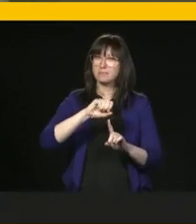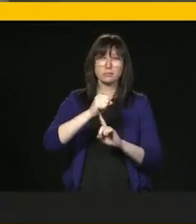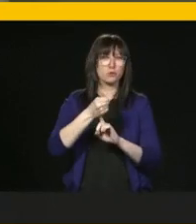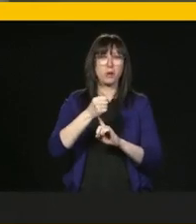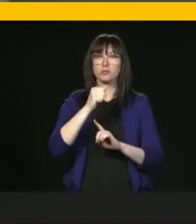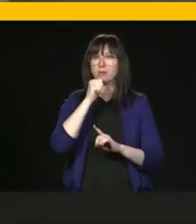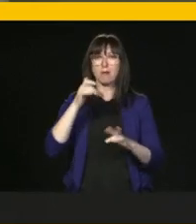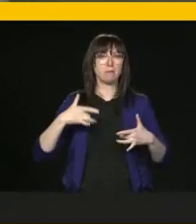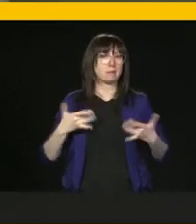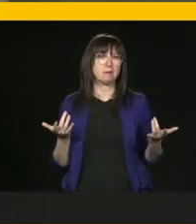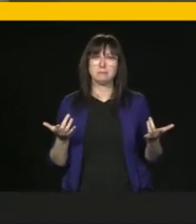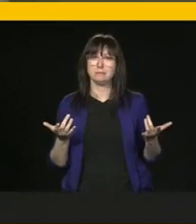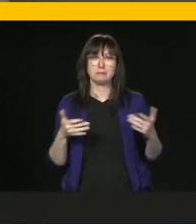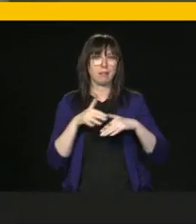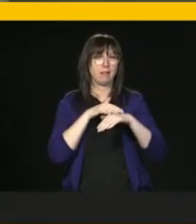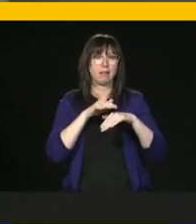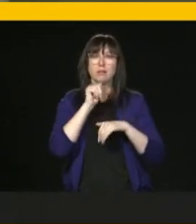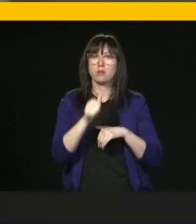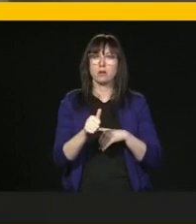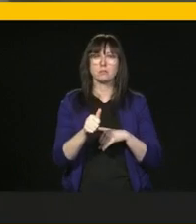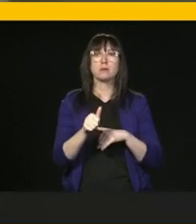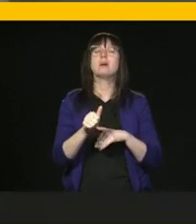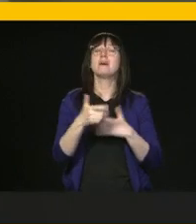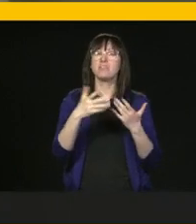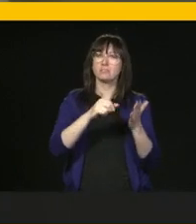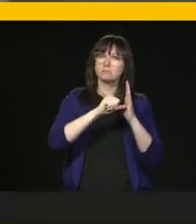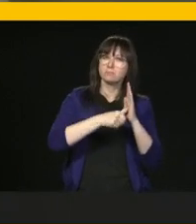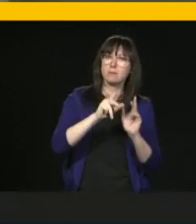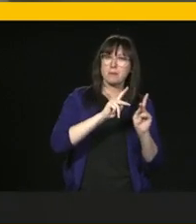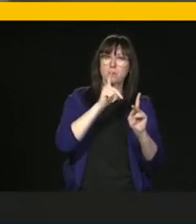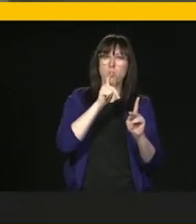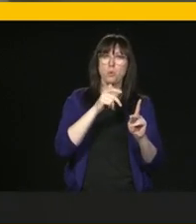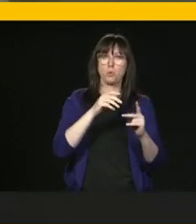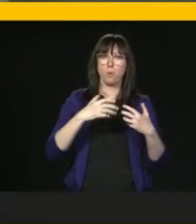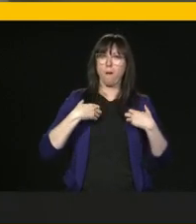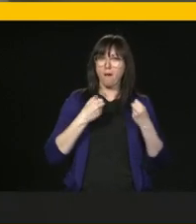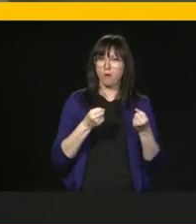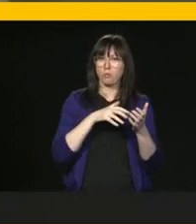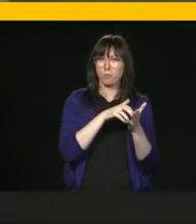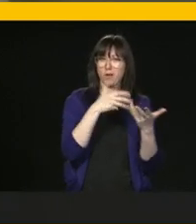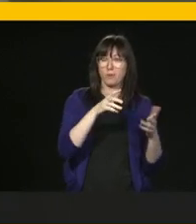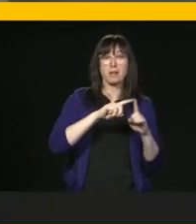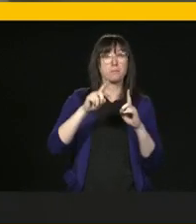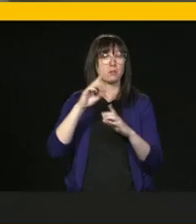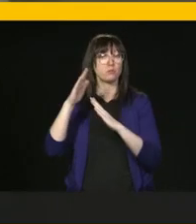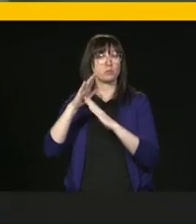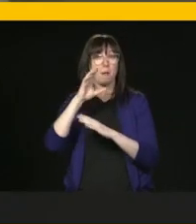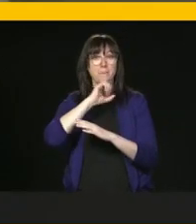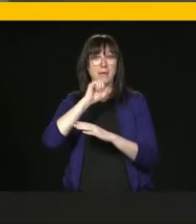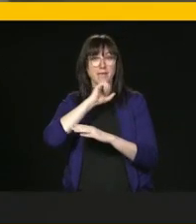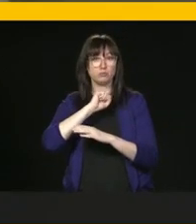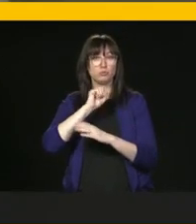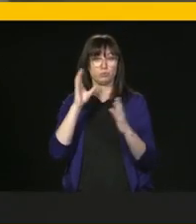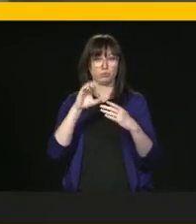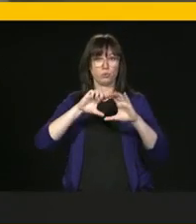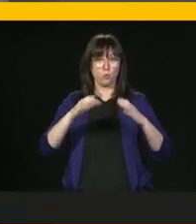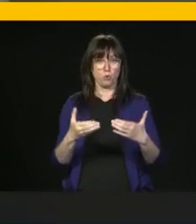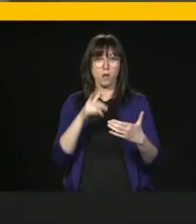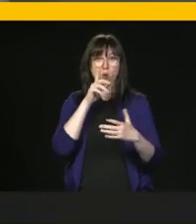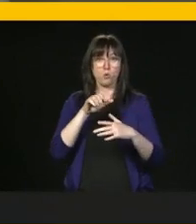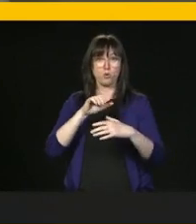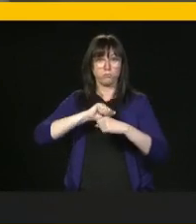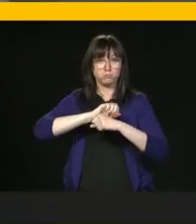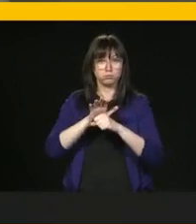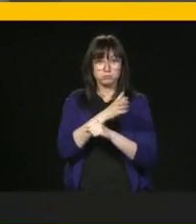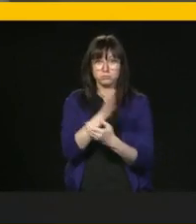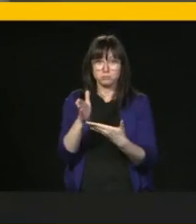of vulnerable people, but let me remind you that the greatest age percentage that we're seeing who are infected with coronavirus right now are working age adults